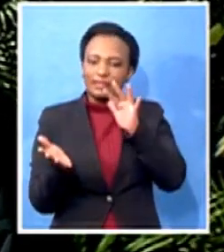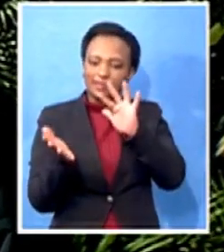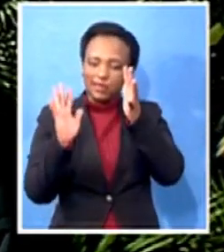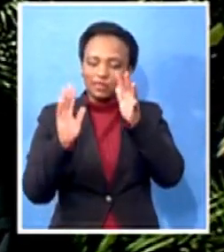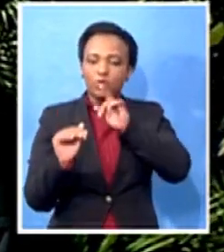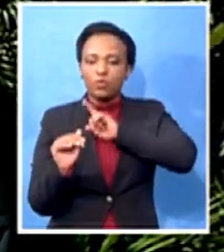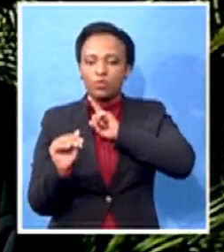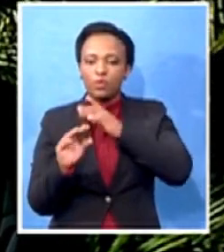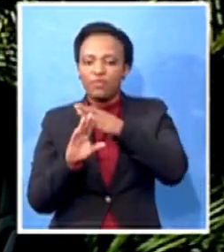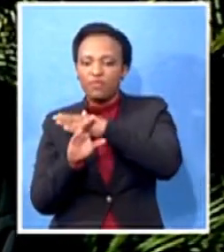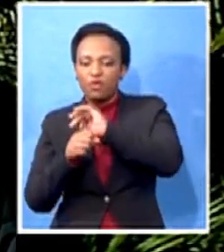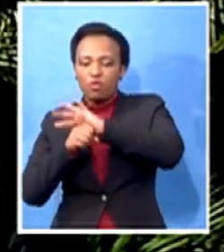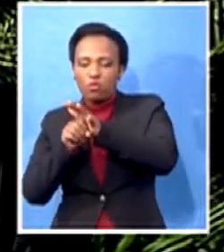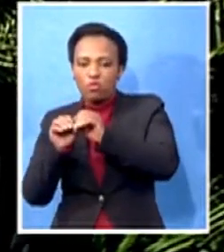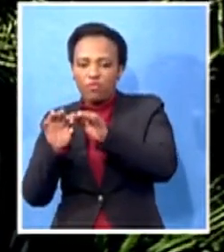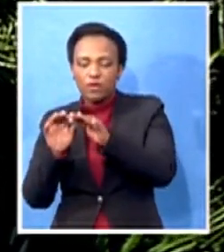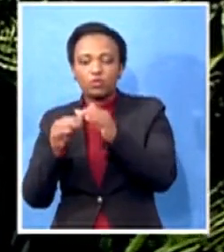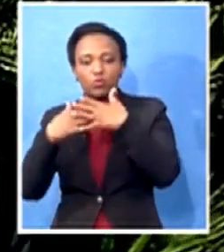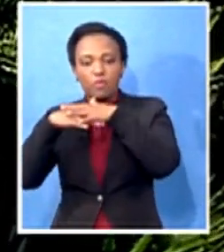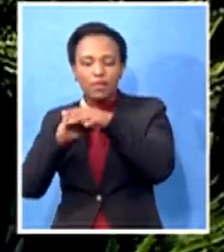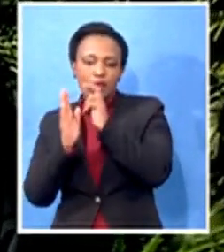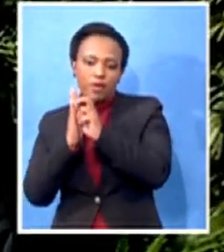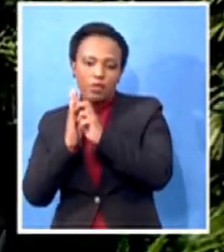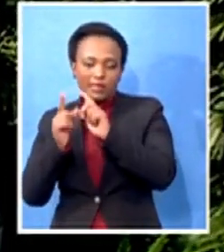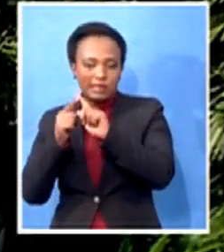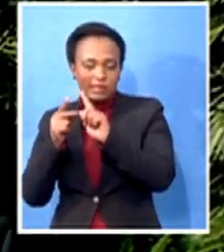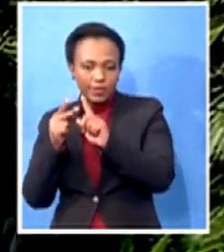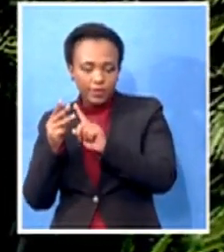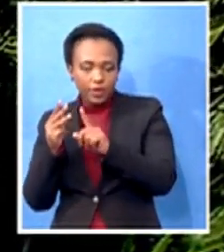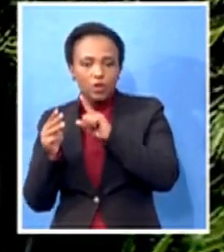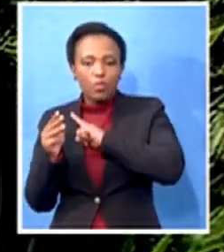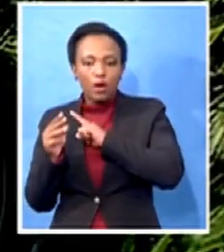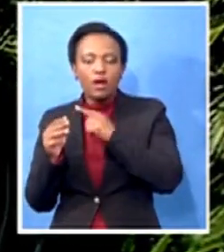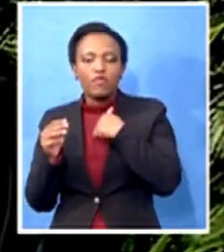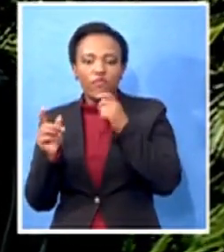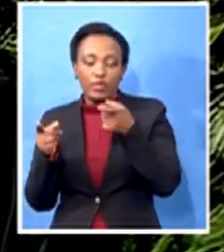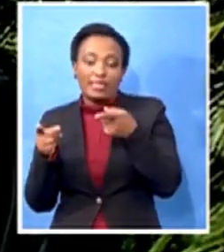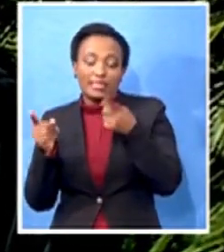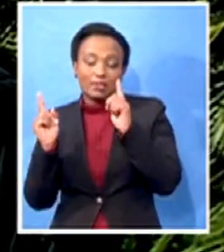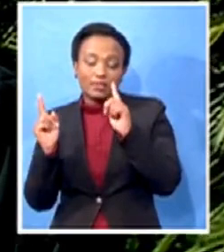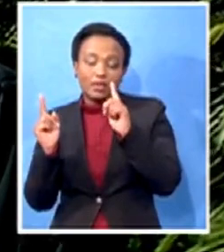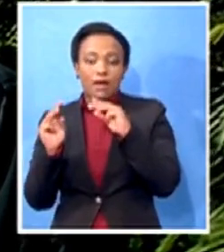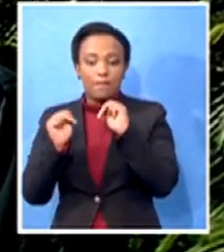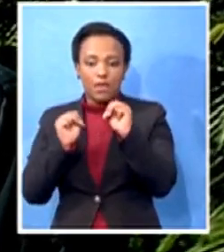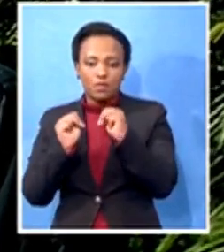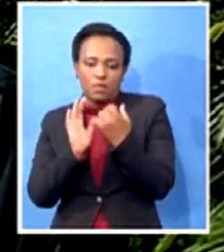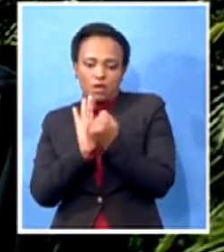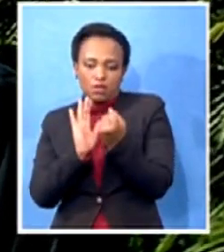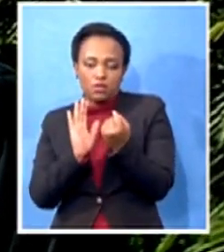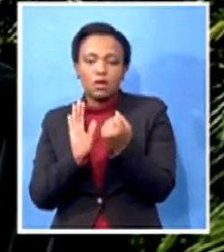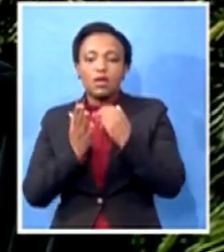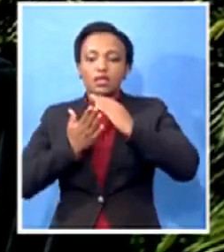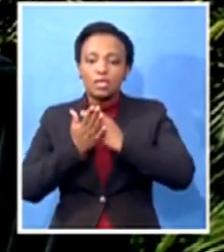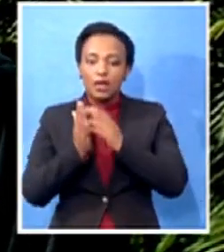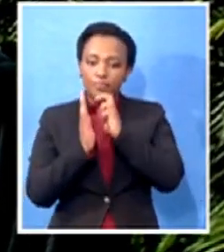various regulations and directives in terms of the Disaster Management Act. Some of those restrictions will include flow restrictors,